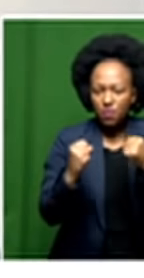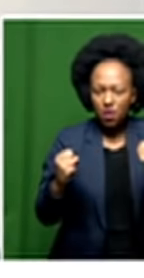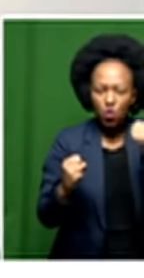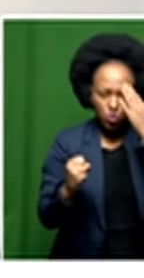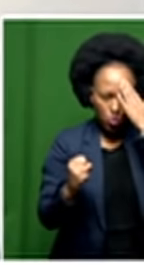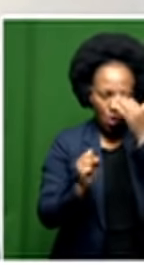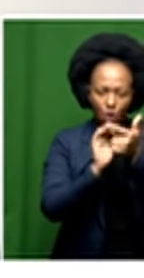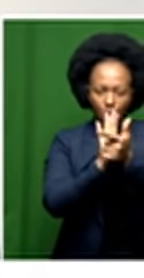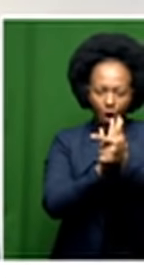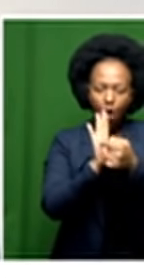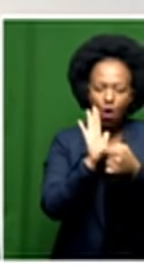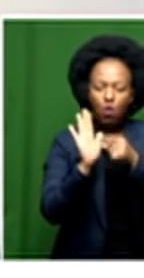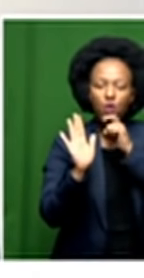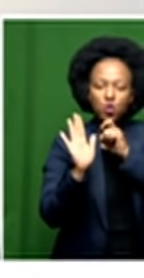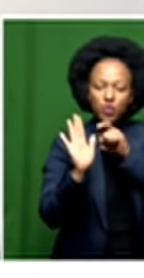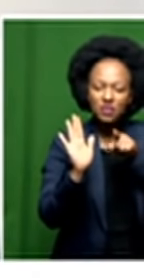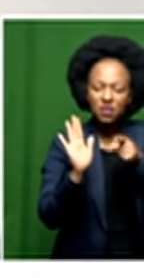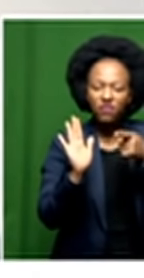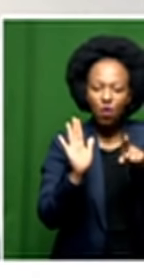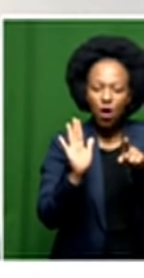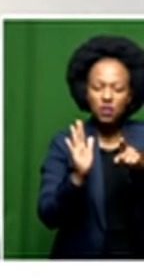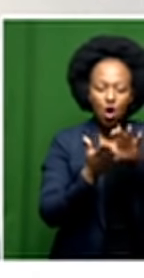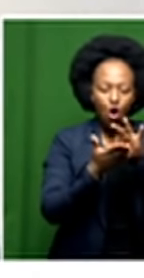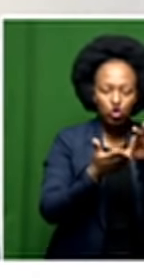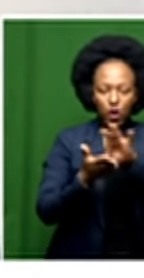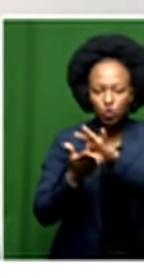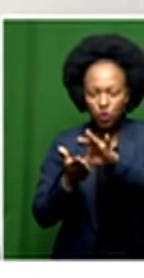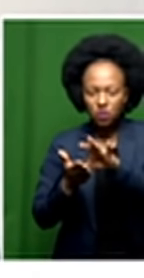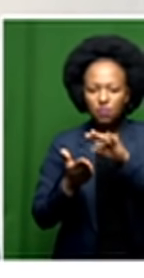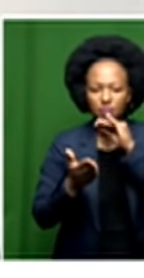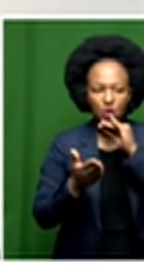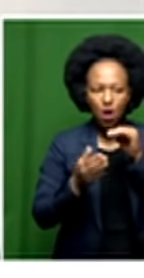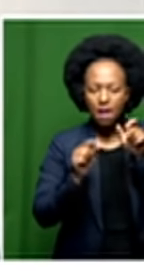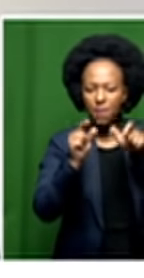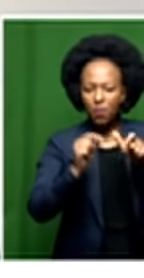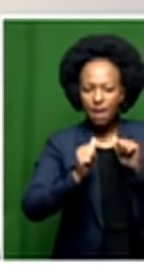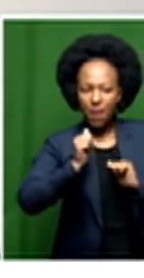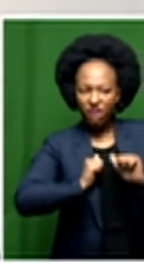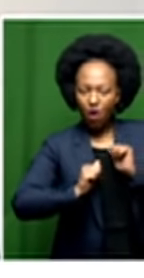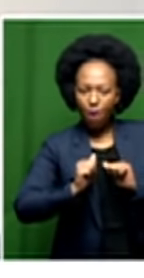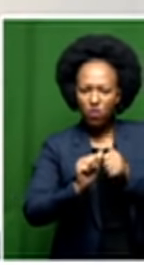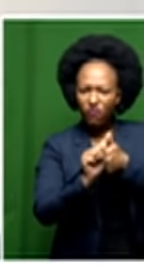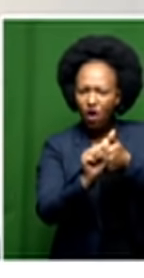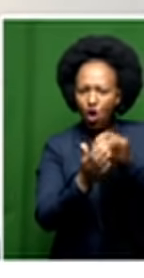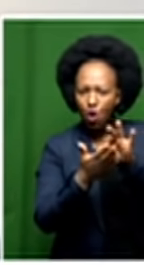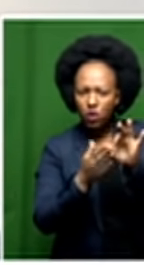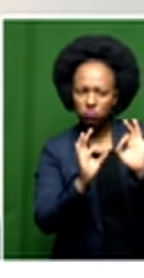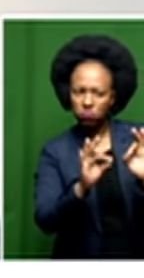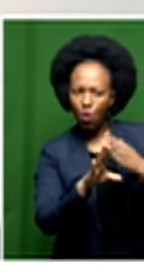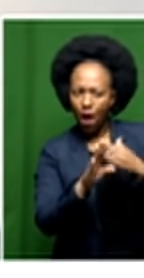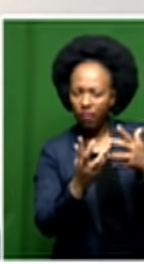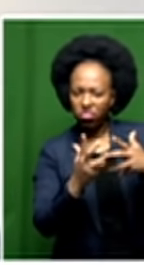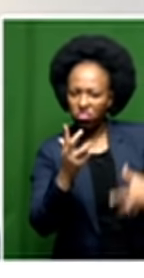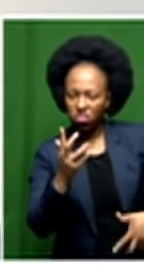law, usually applicable in contracts. So for instance, people don't perform with a contractual obligation and they say, I